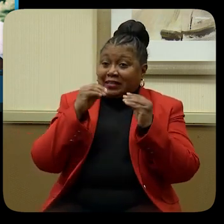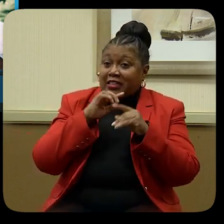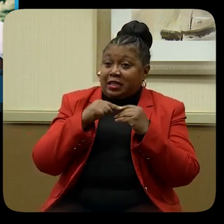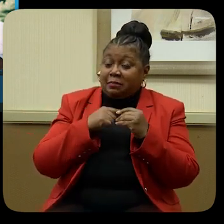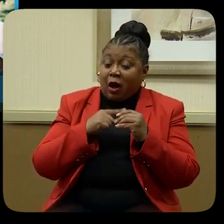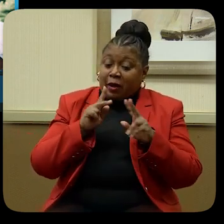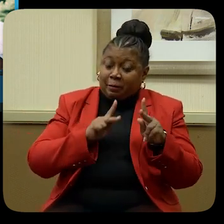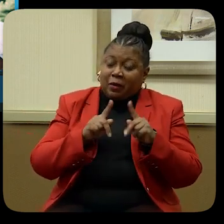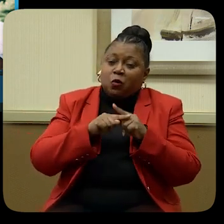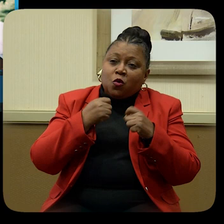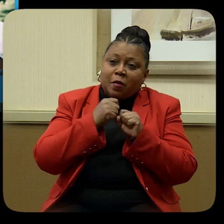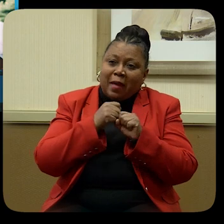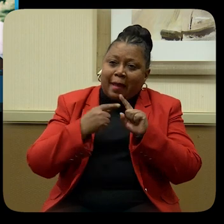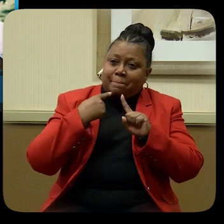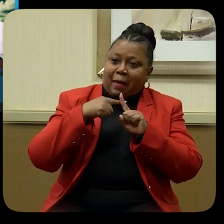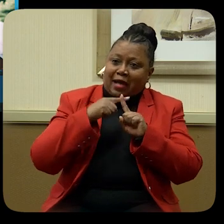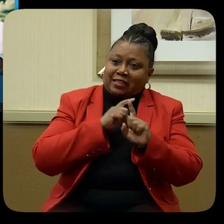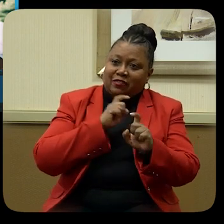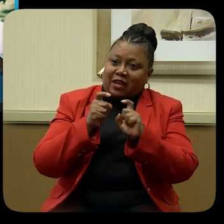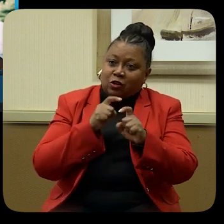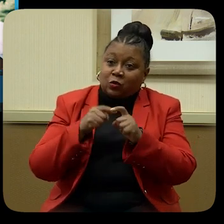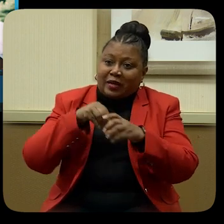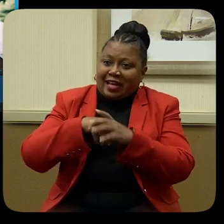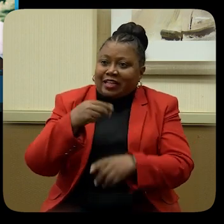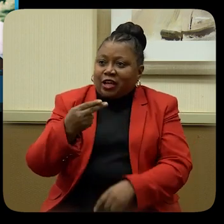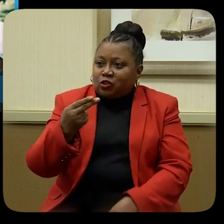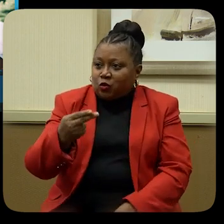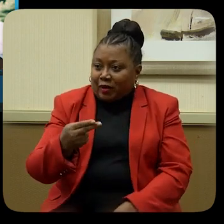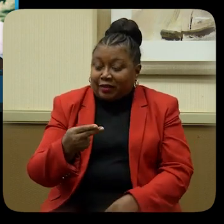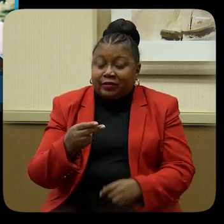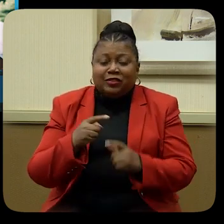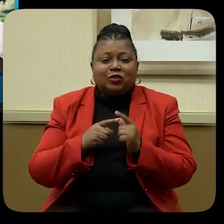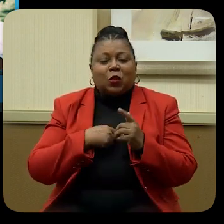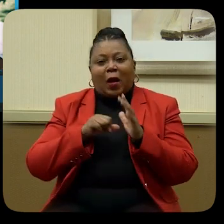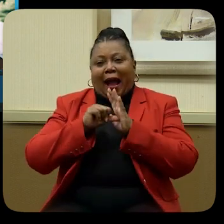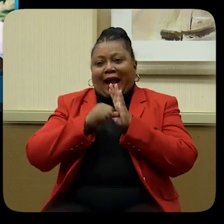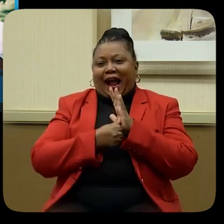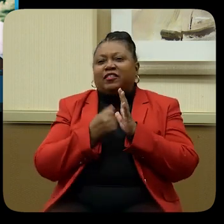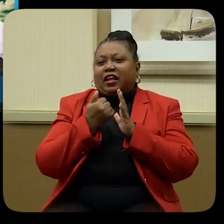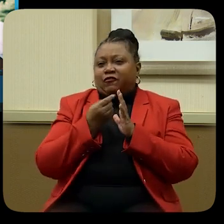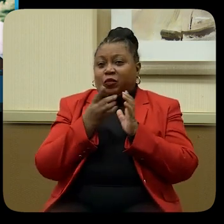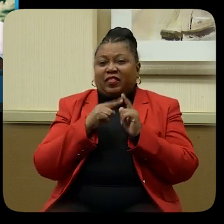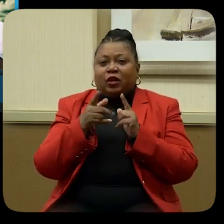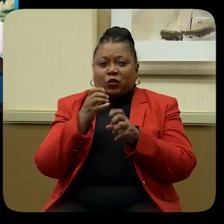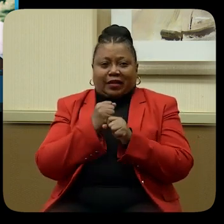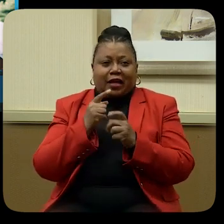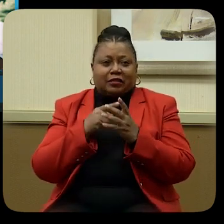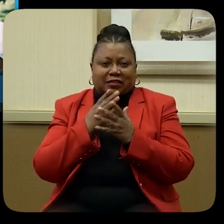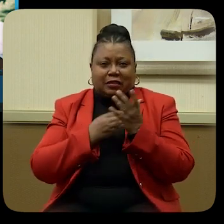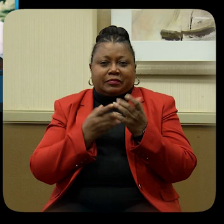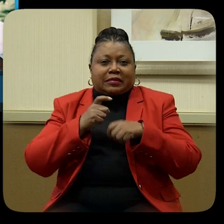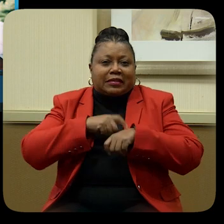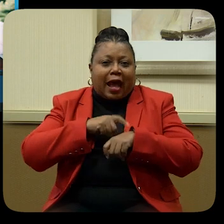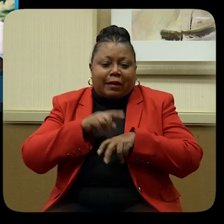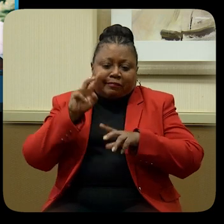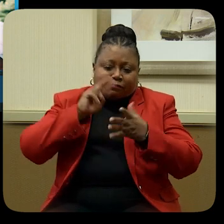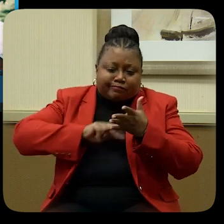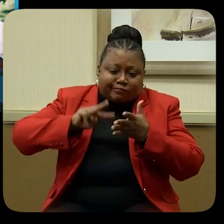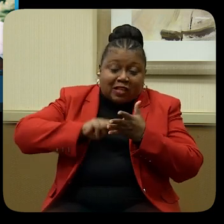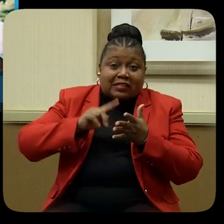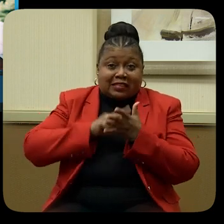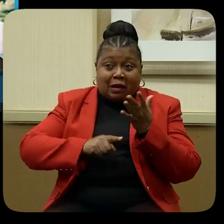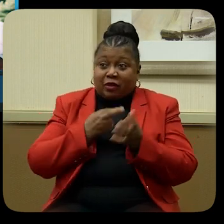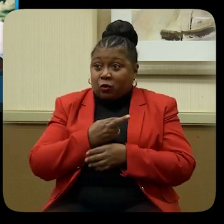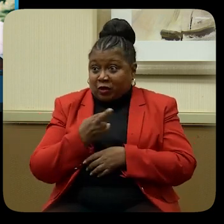about people who've made positive contributions in history. So I'll highlight a couple of them, and you're going to get to spend some time looking through some of